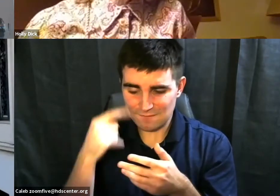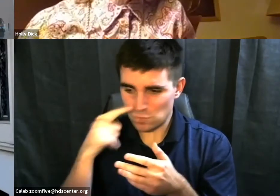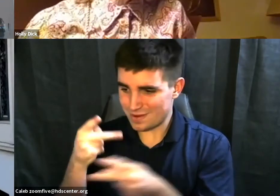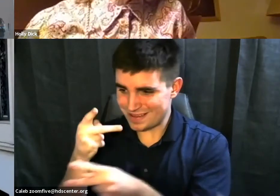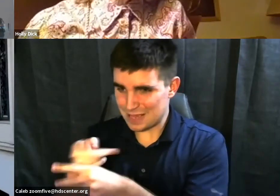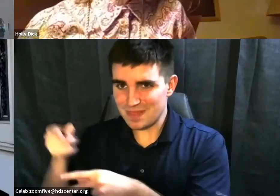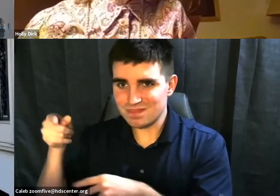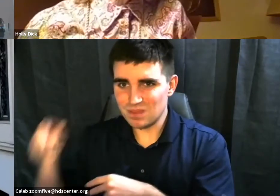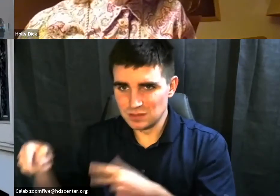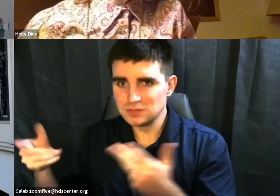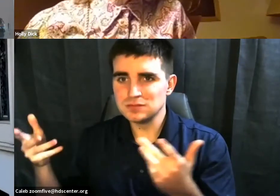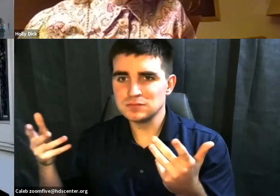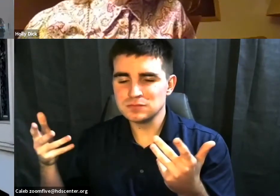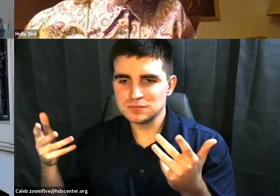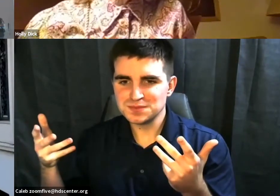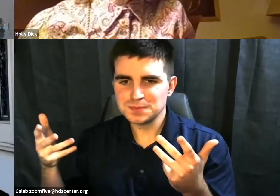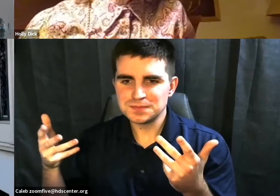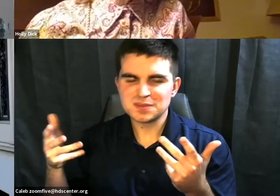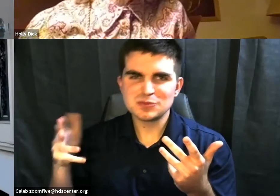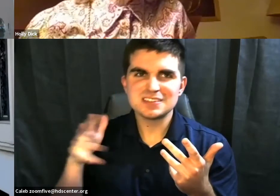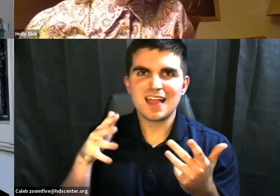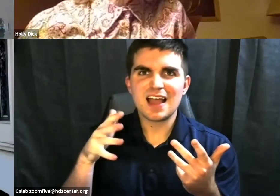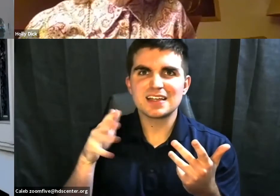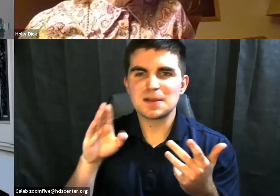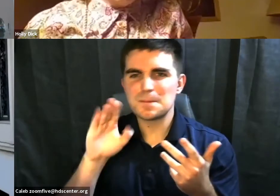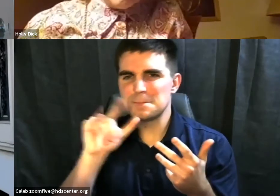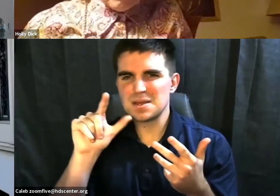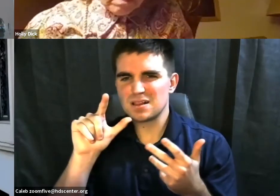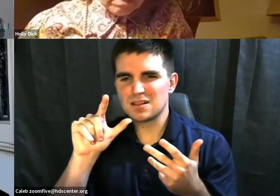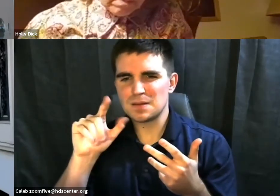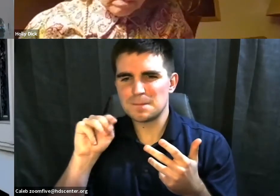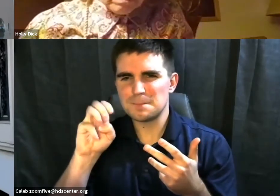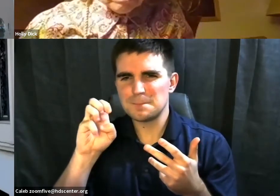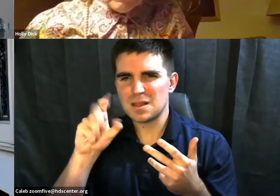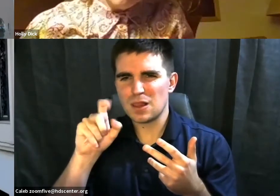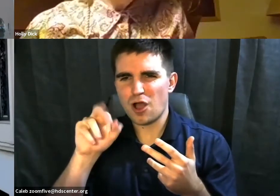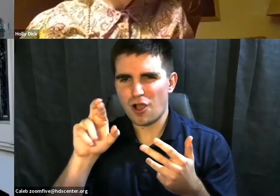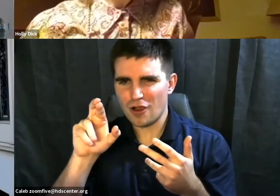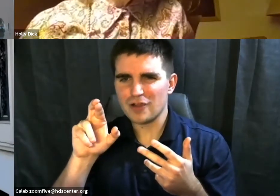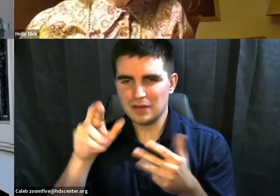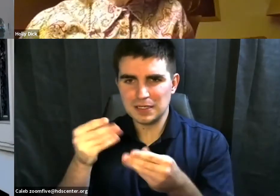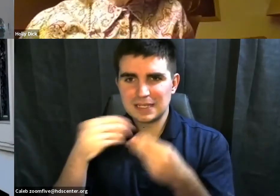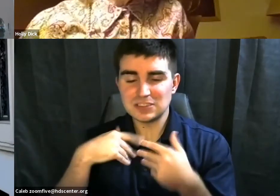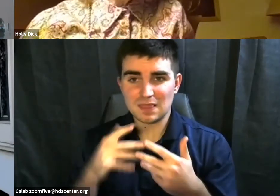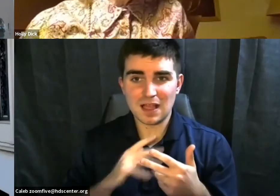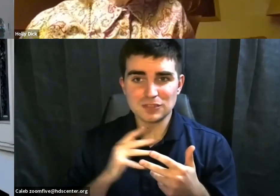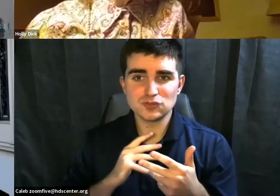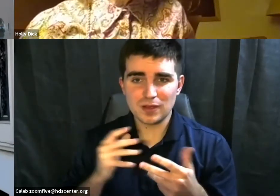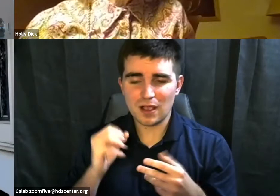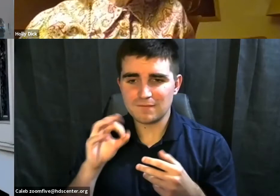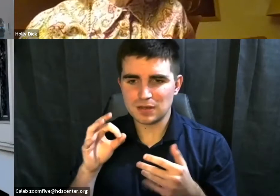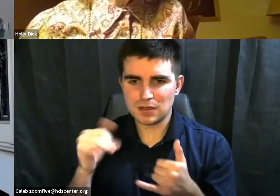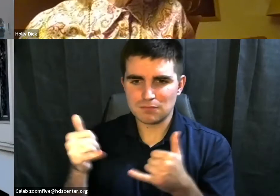And it was sort of like Bill Millar gave us the luxury of playing with the